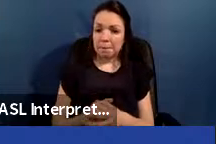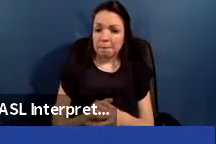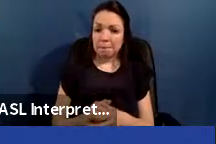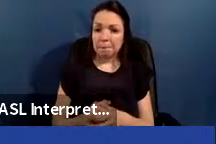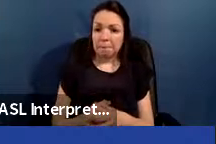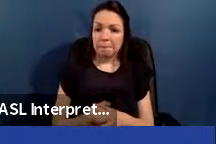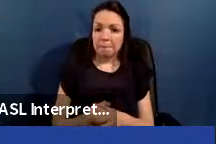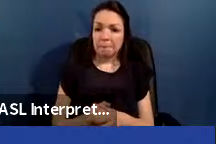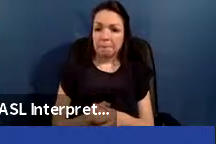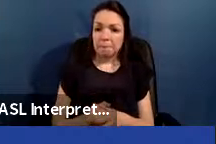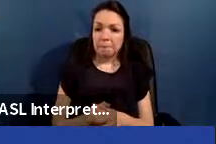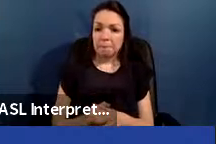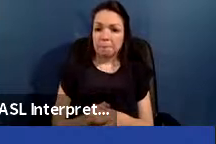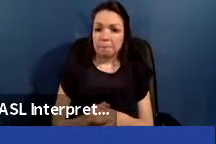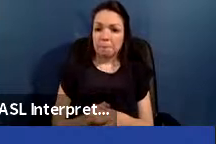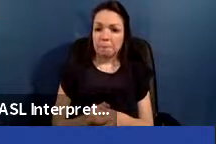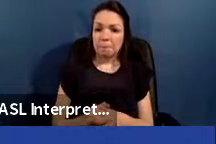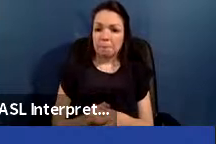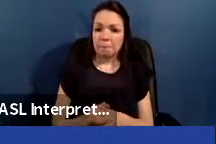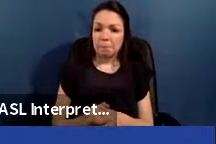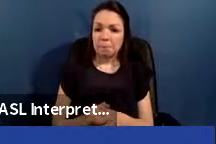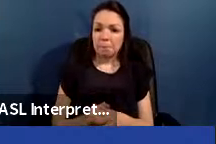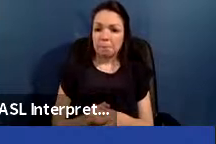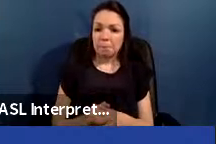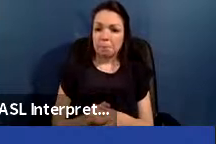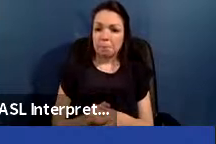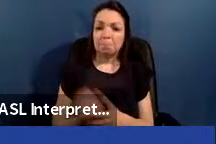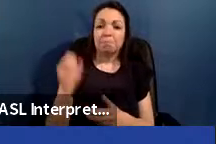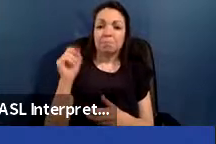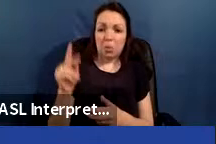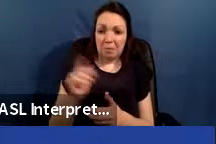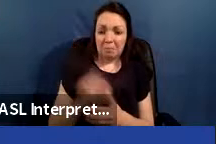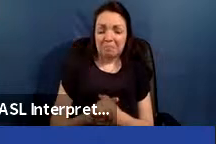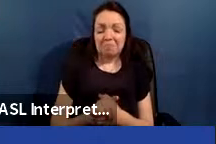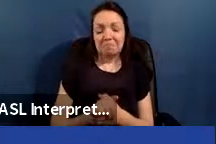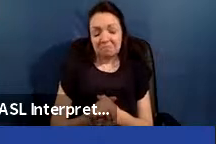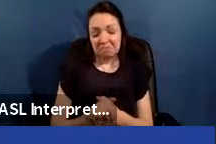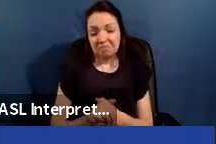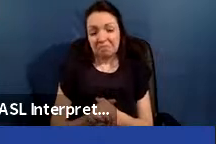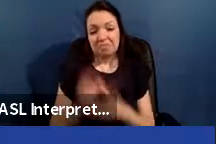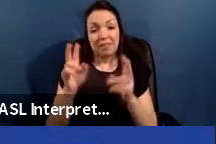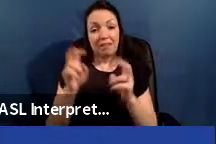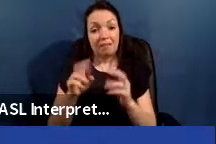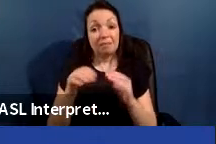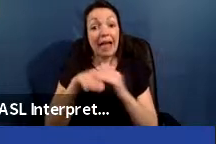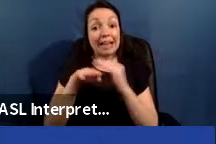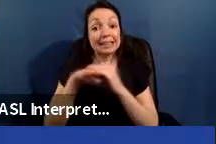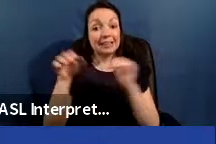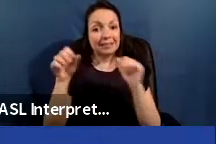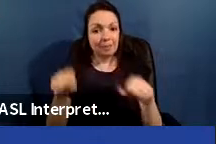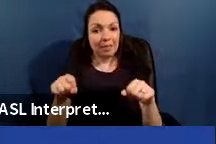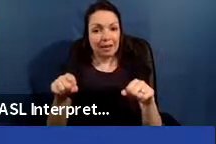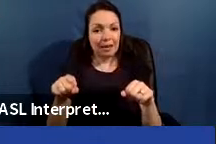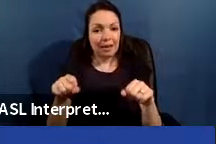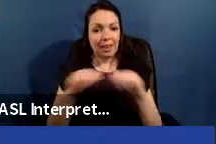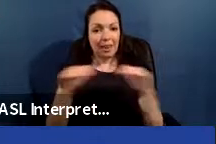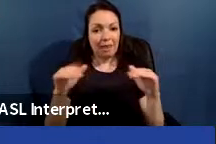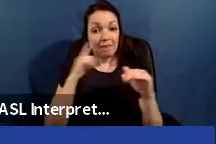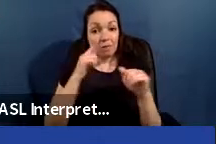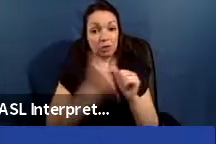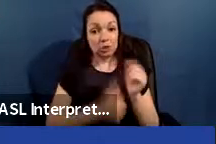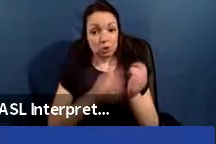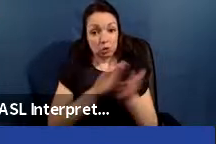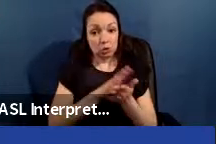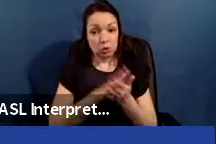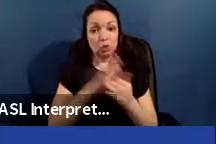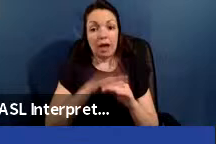Oh, yeah, you want to take the one there? Okay. The accessibility level for each school is